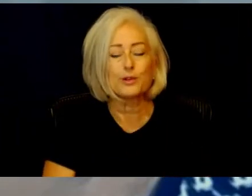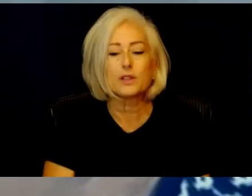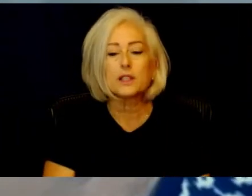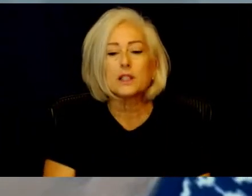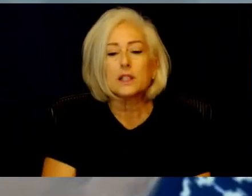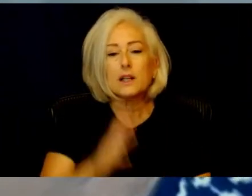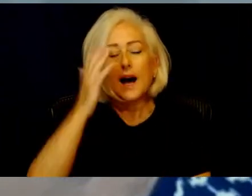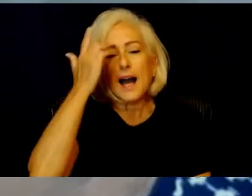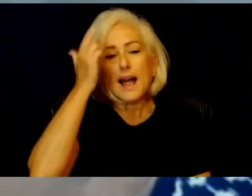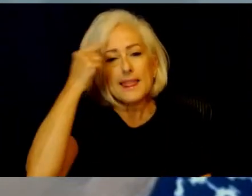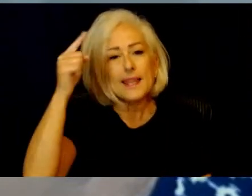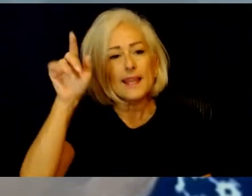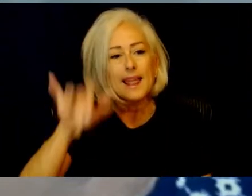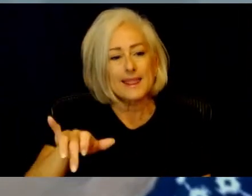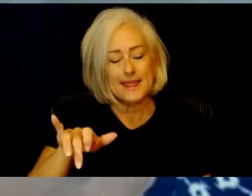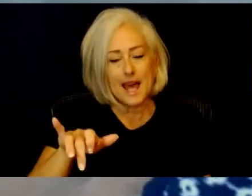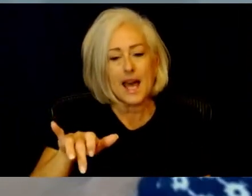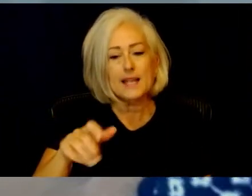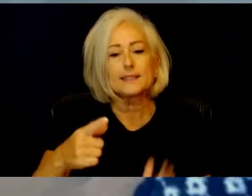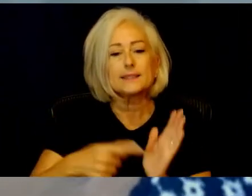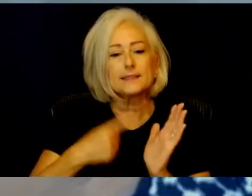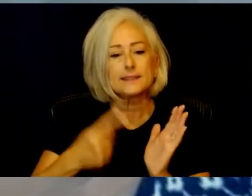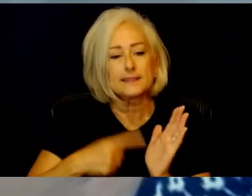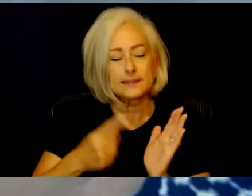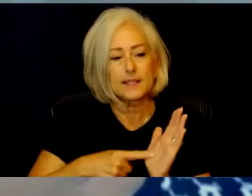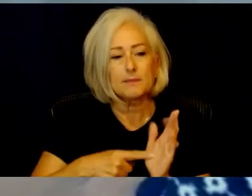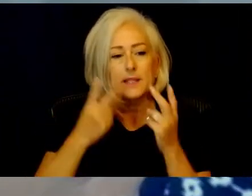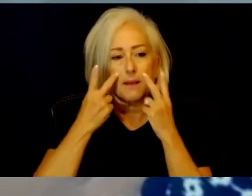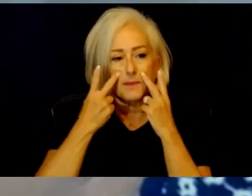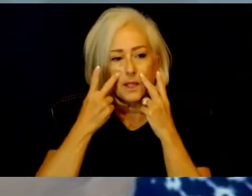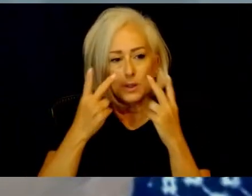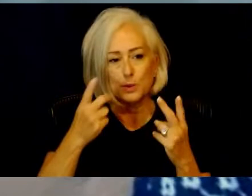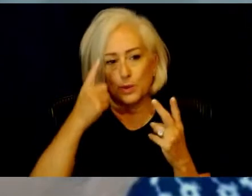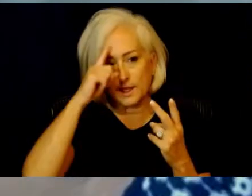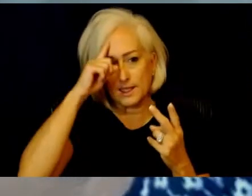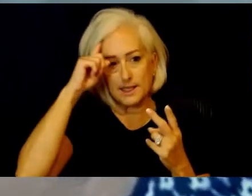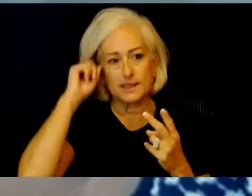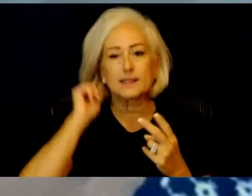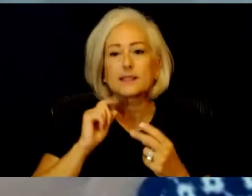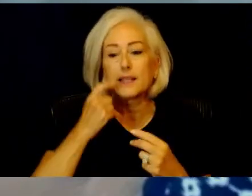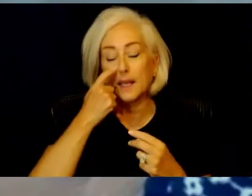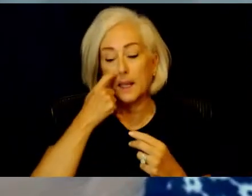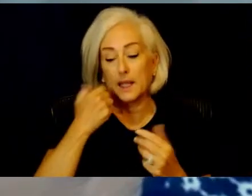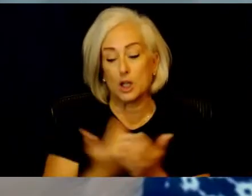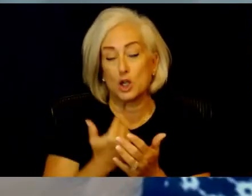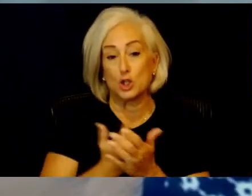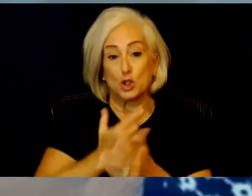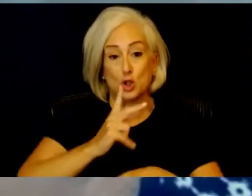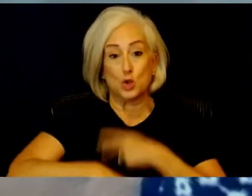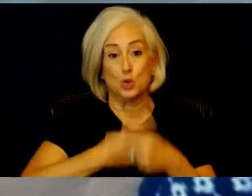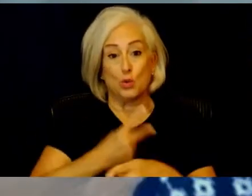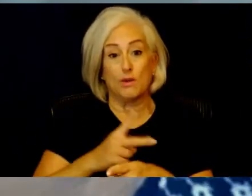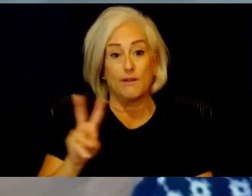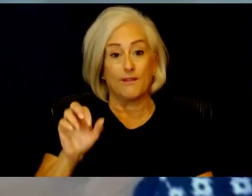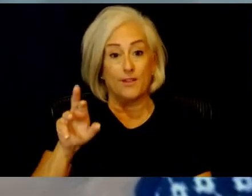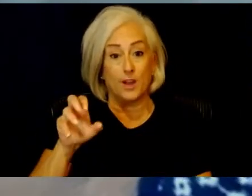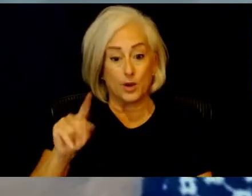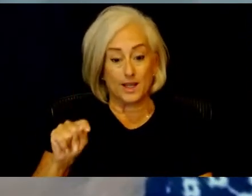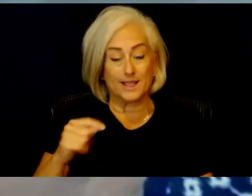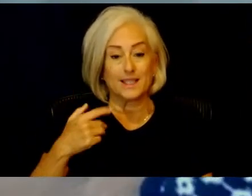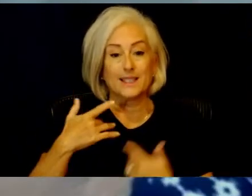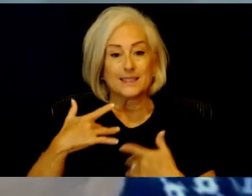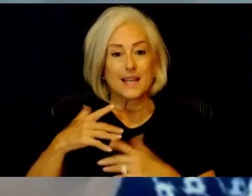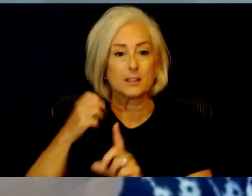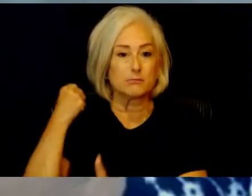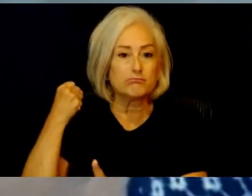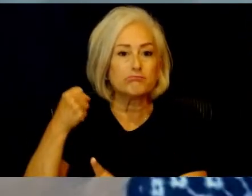that sometimes we see sort of that canary in the coal mine when new variants come. They tend to come to areas that are very populated, so places like New